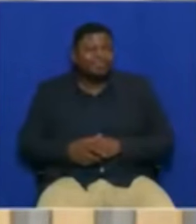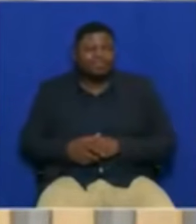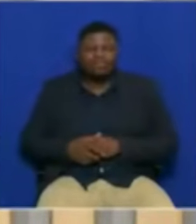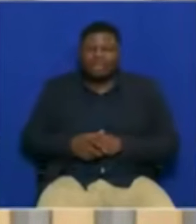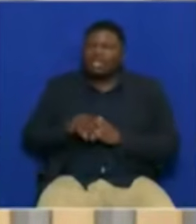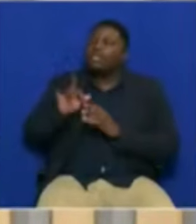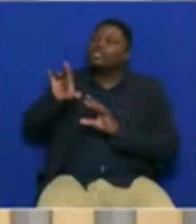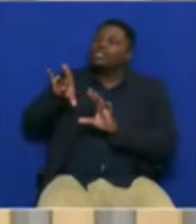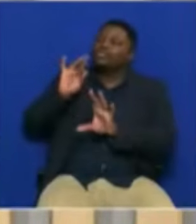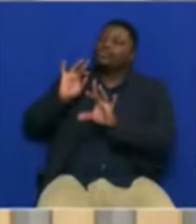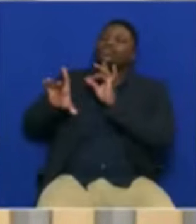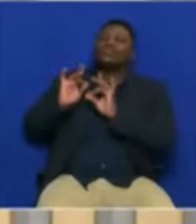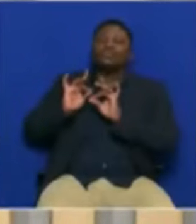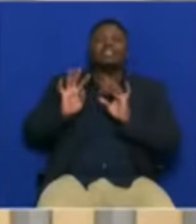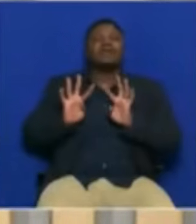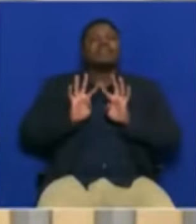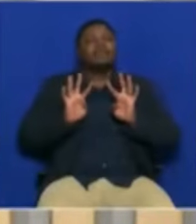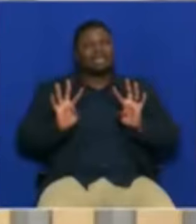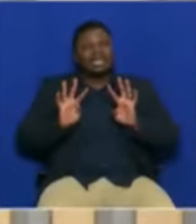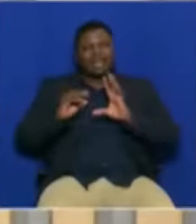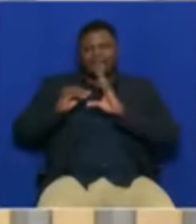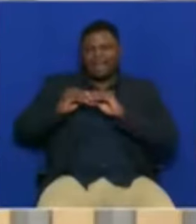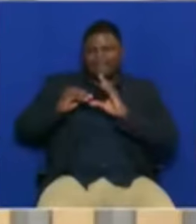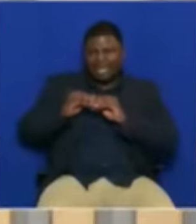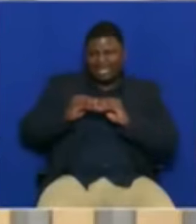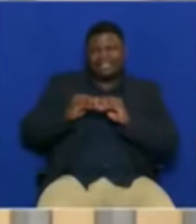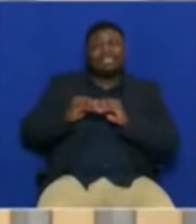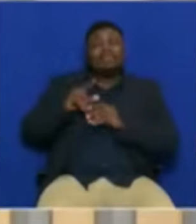saw the corruption during the investigation.